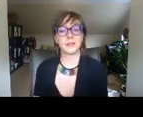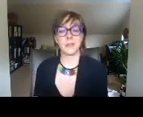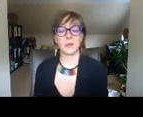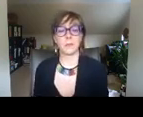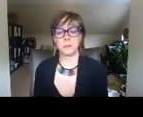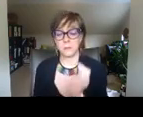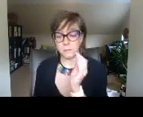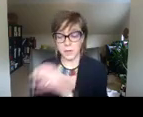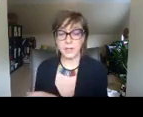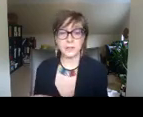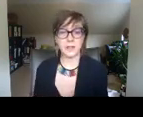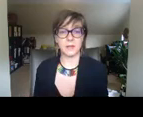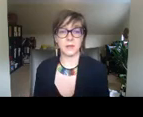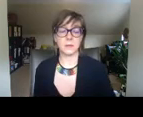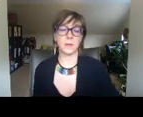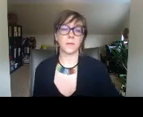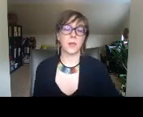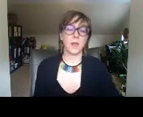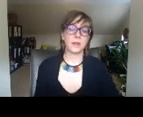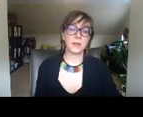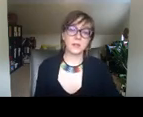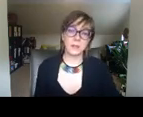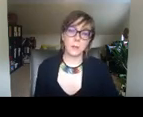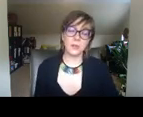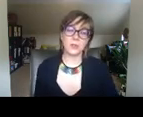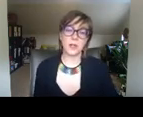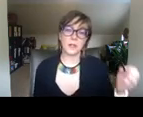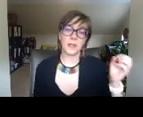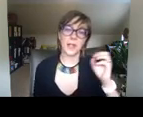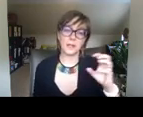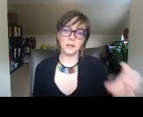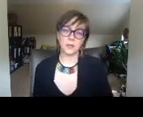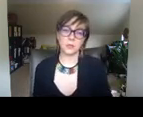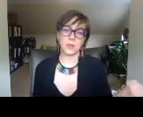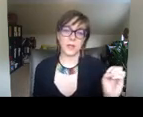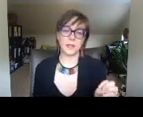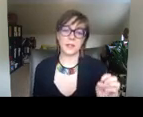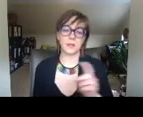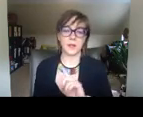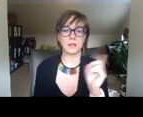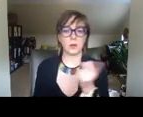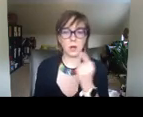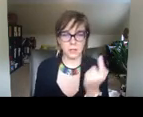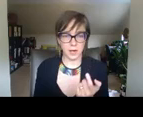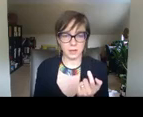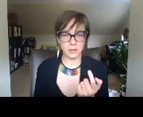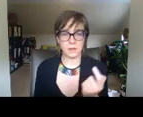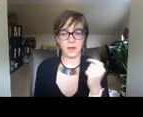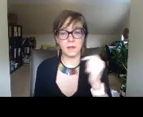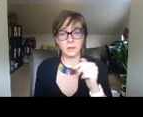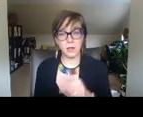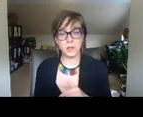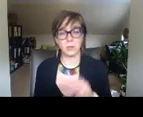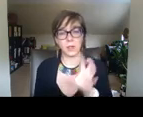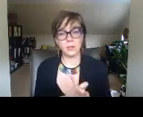is enslaving these people. Linguistically marginalized gets to this idea that it's the context, that